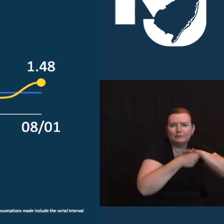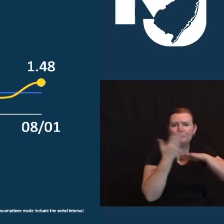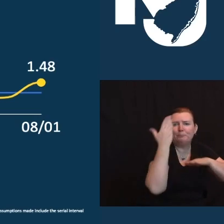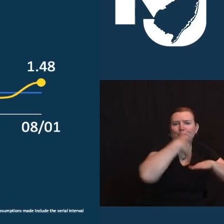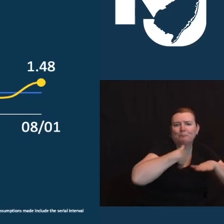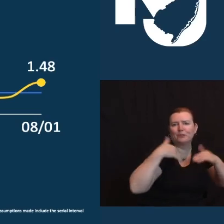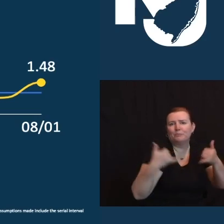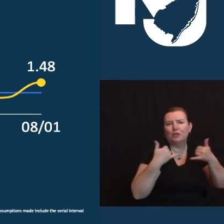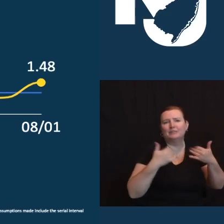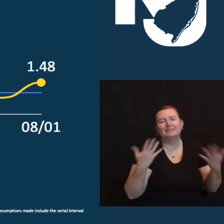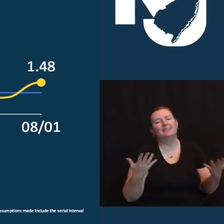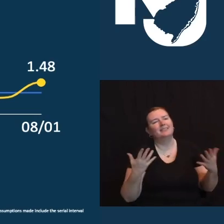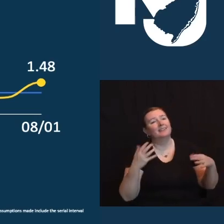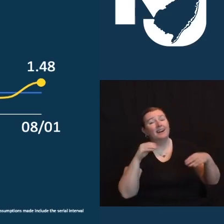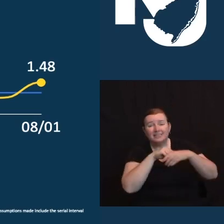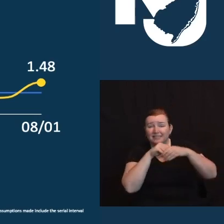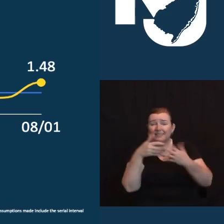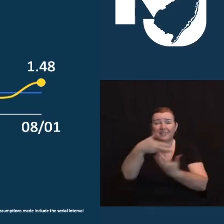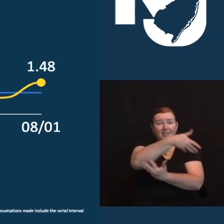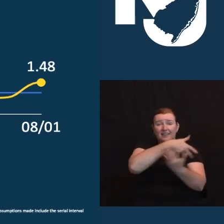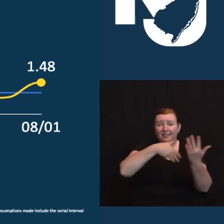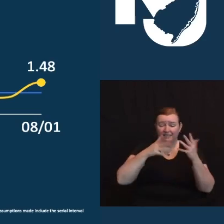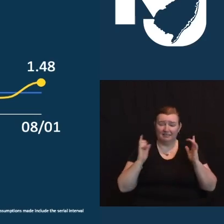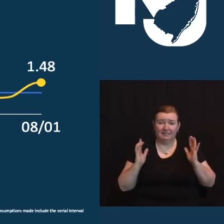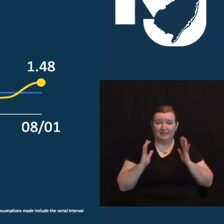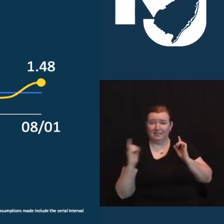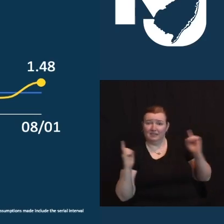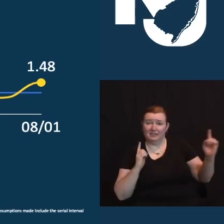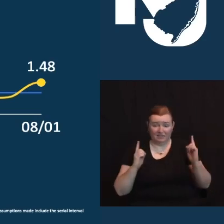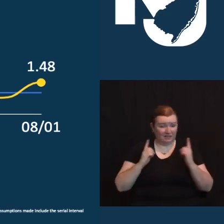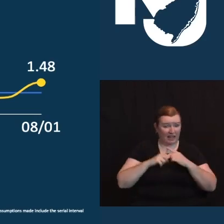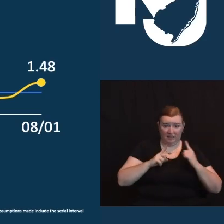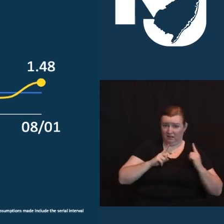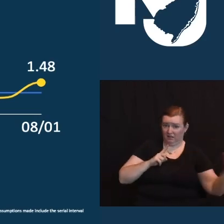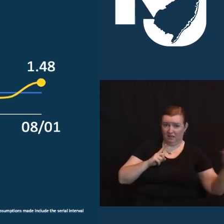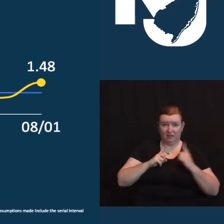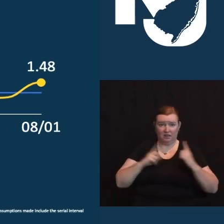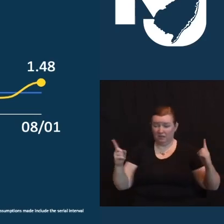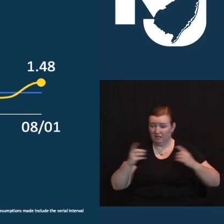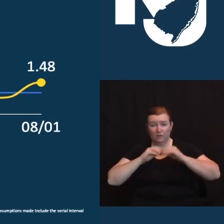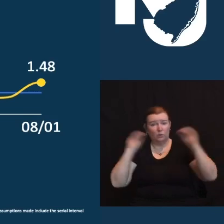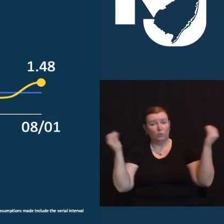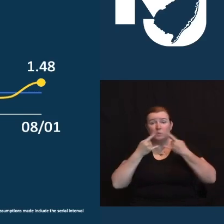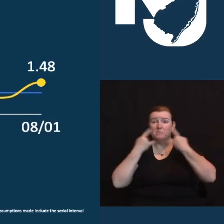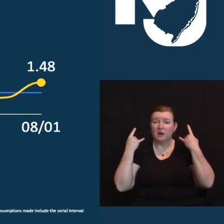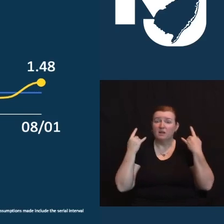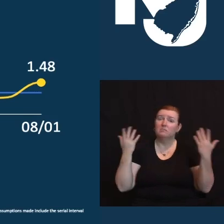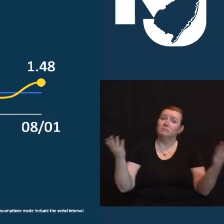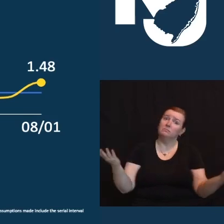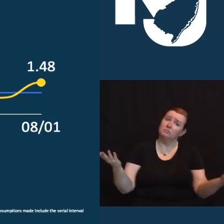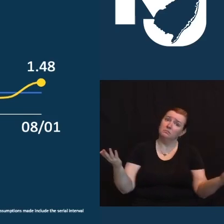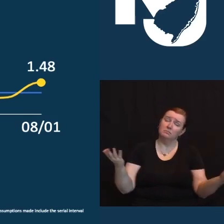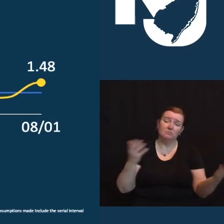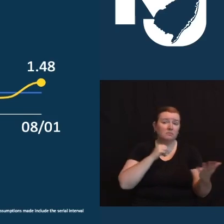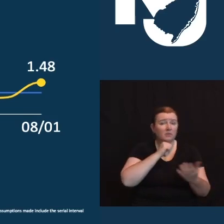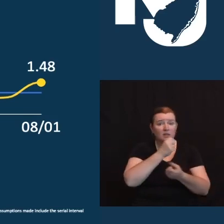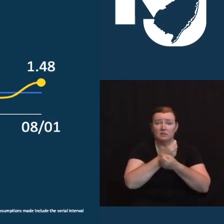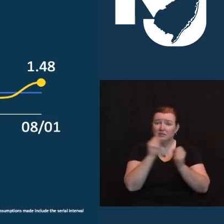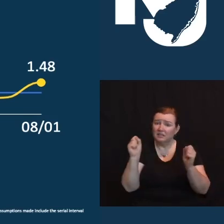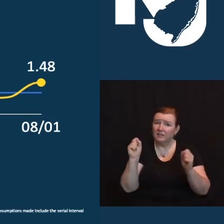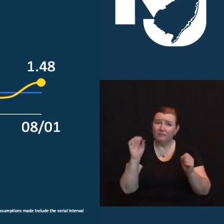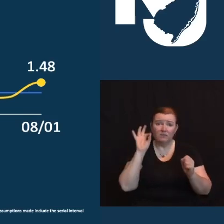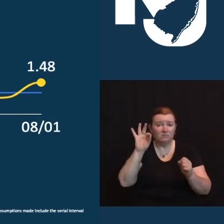ones where social distancing isn't practiced and face masks aren't worn, they just are not safe. But